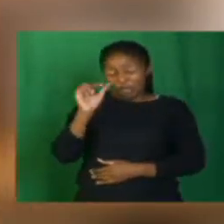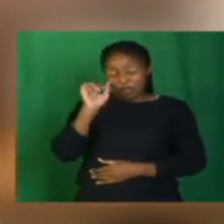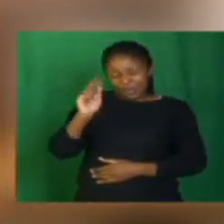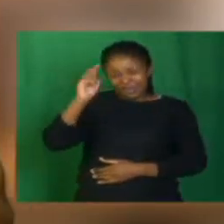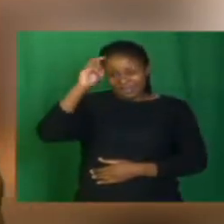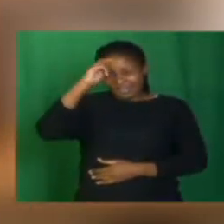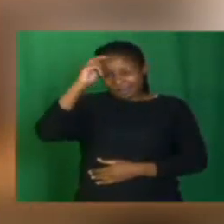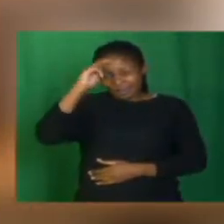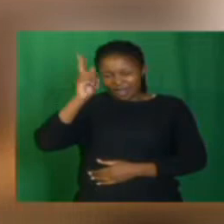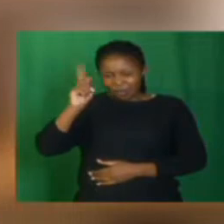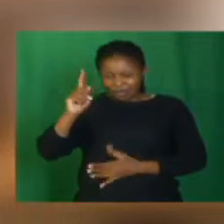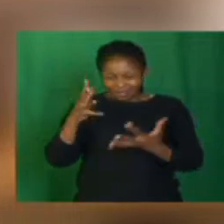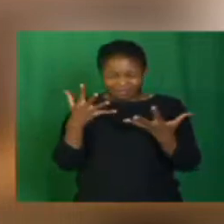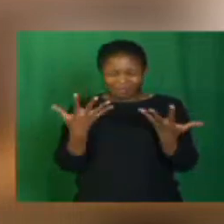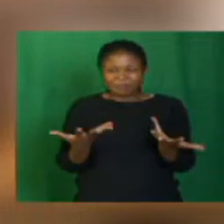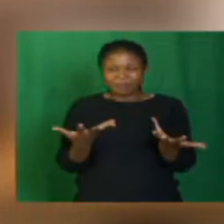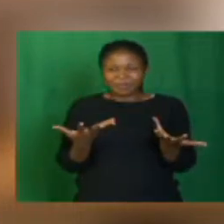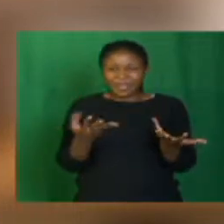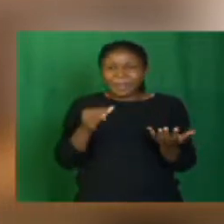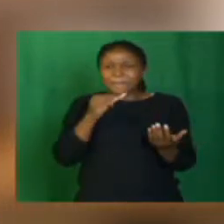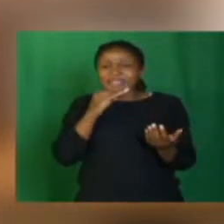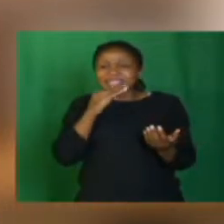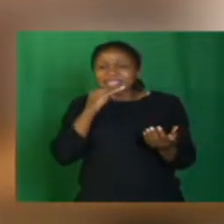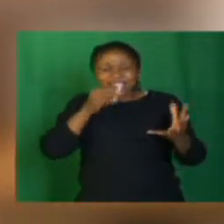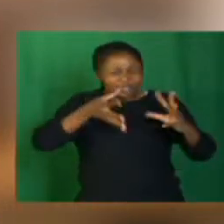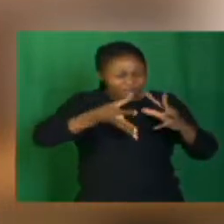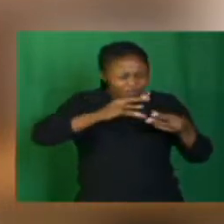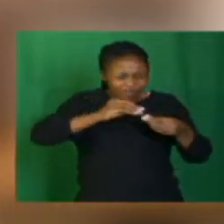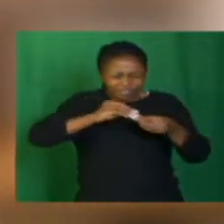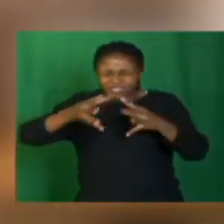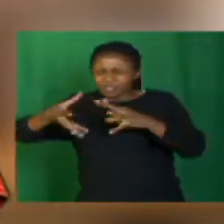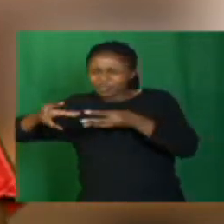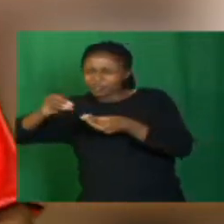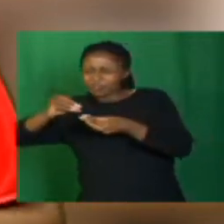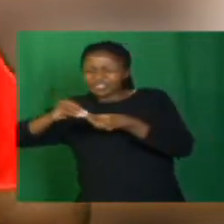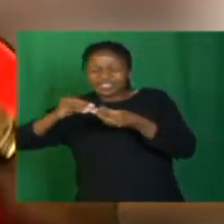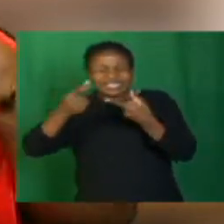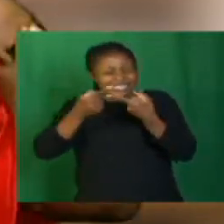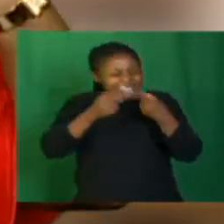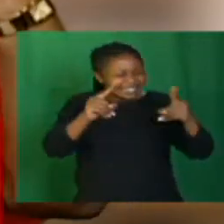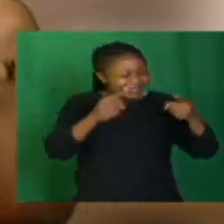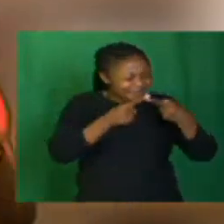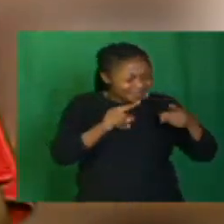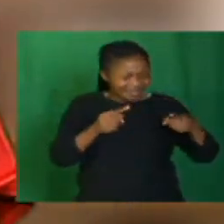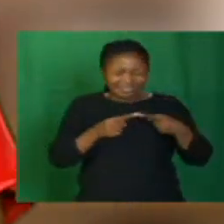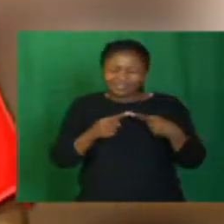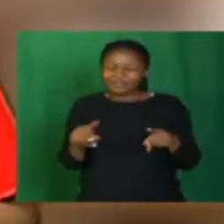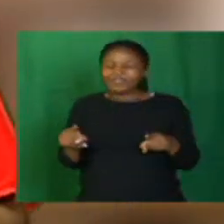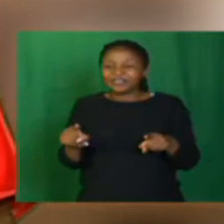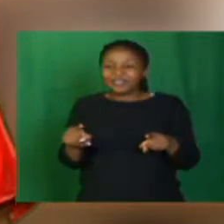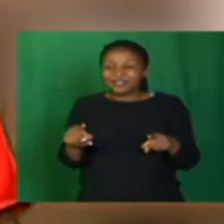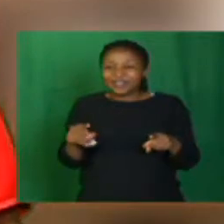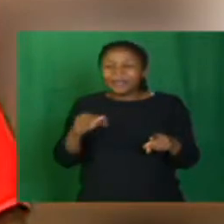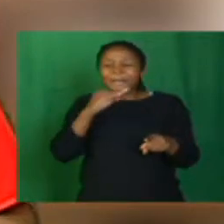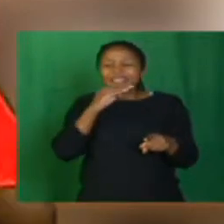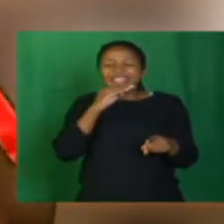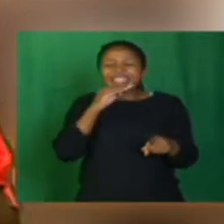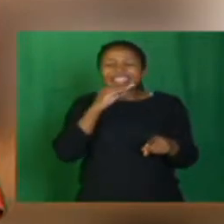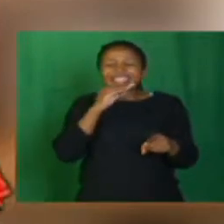draw tentative conclusions about the subject by objectively